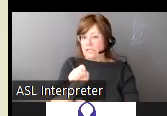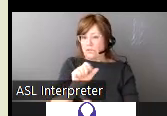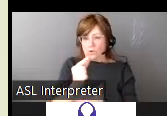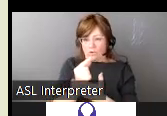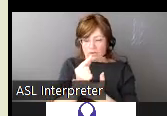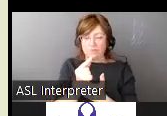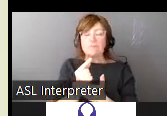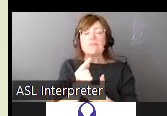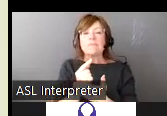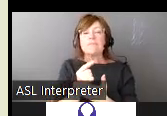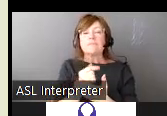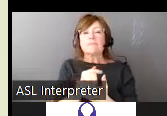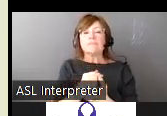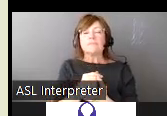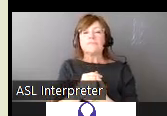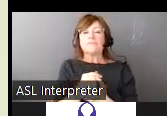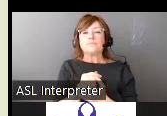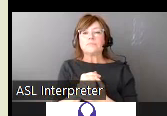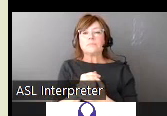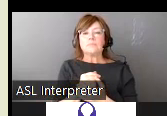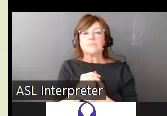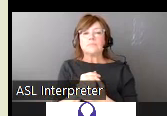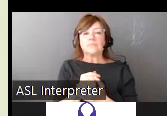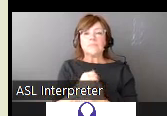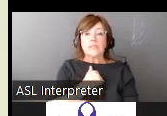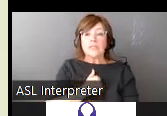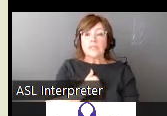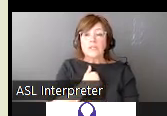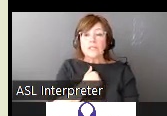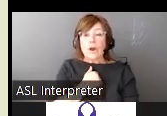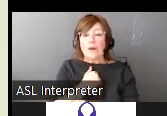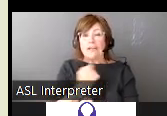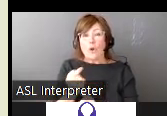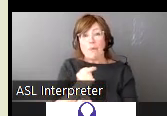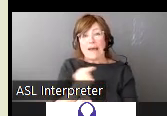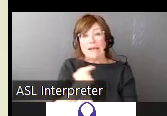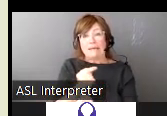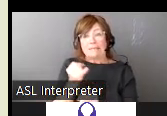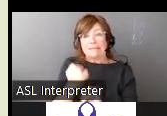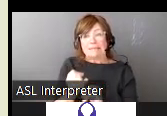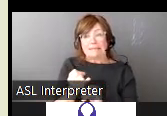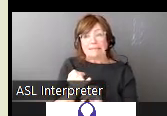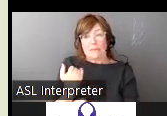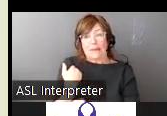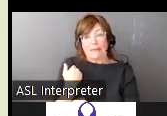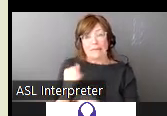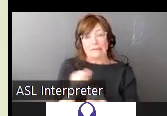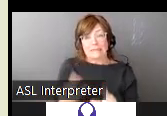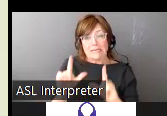education. Sorry, Guida, could you please go back to the last slide? Okay.